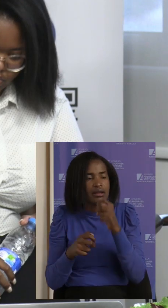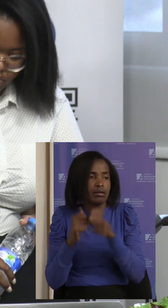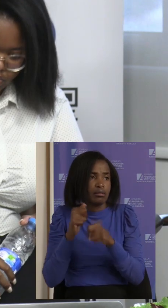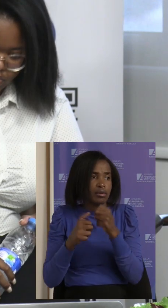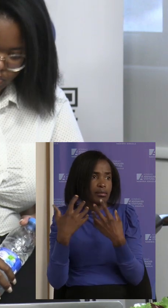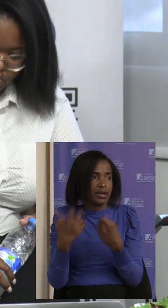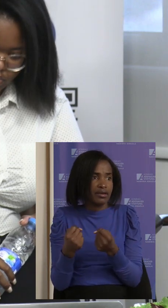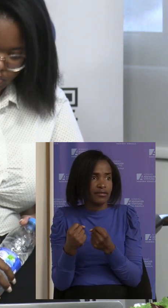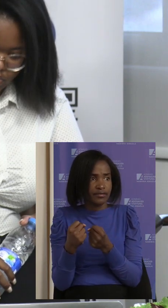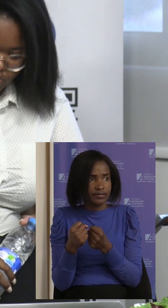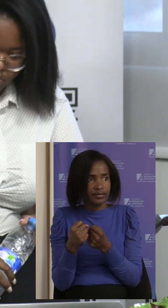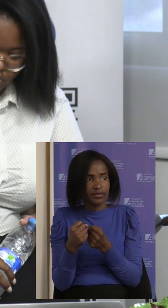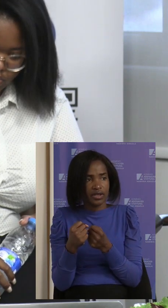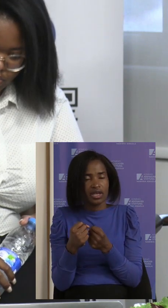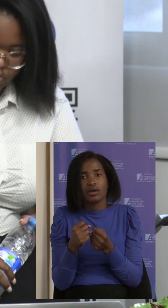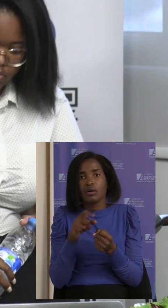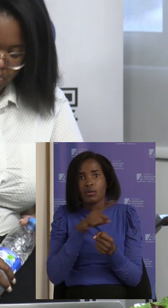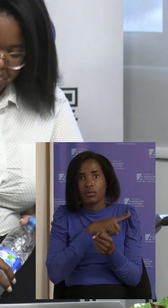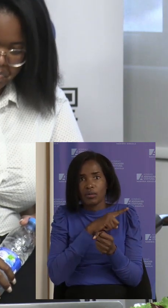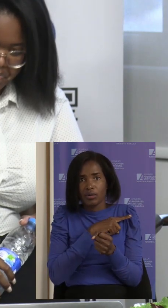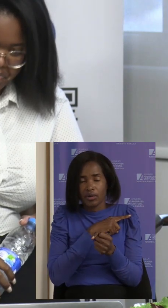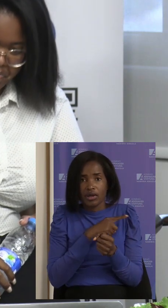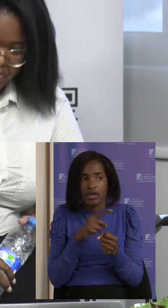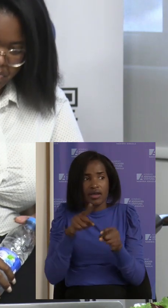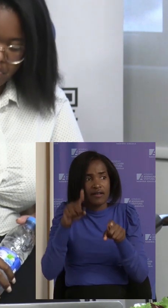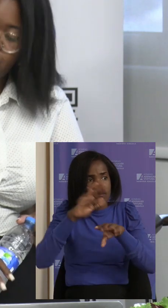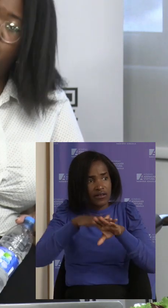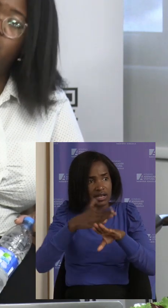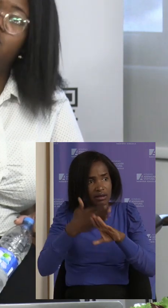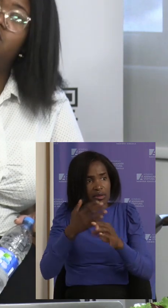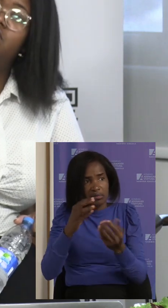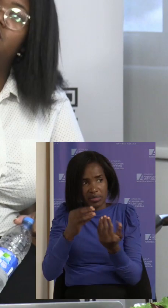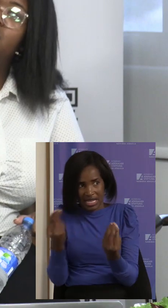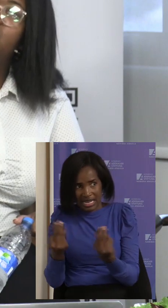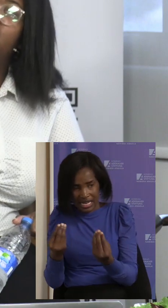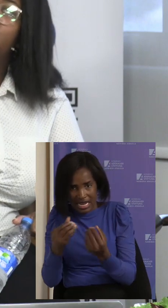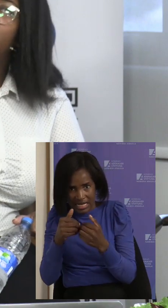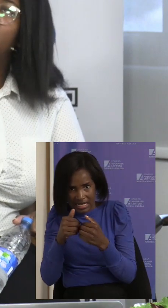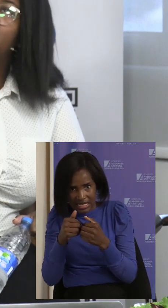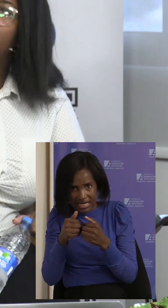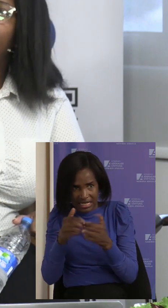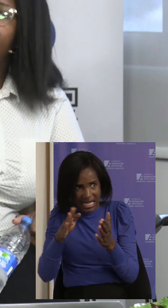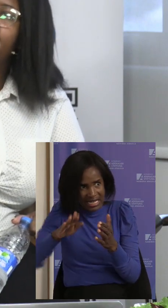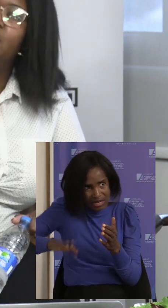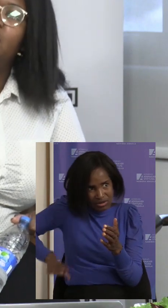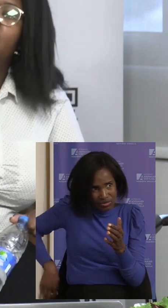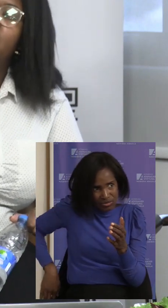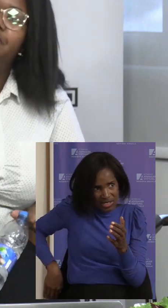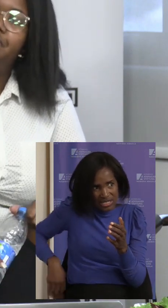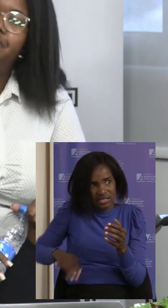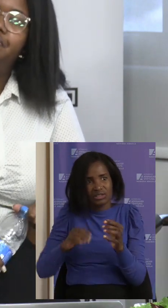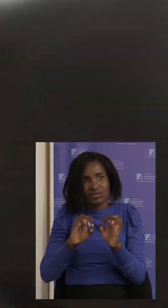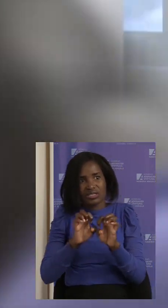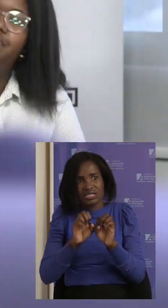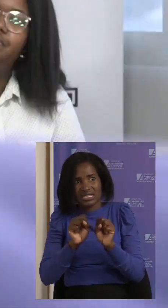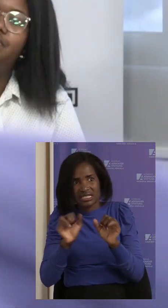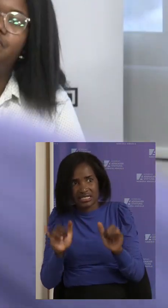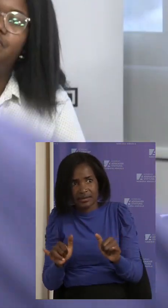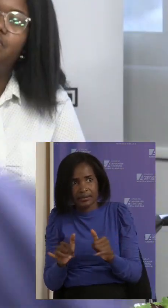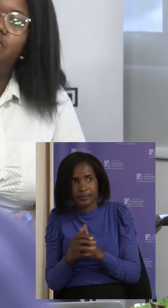the bottom again, at the foundation phase, where learners would enter too late again into the system. That is an